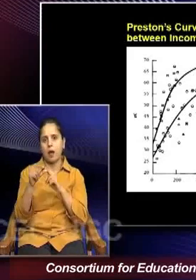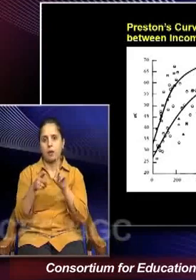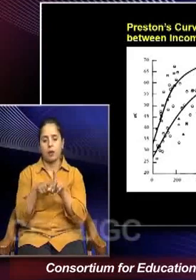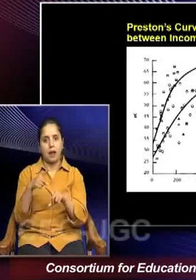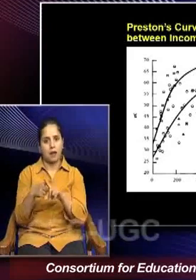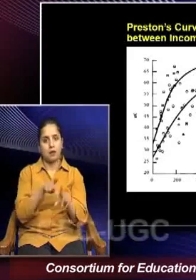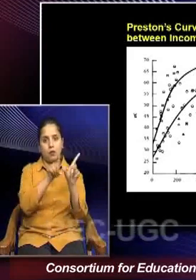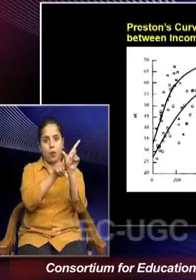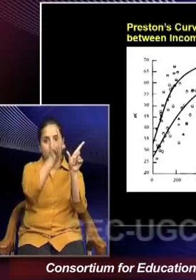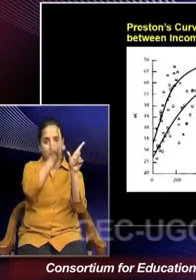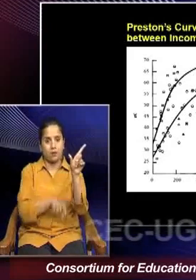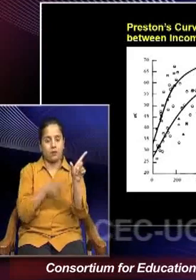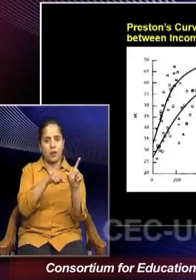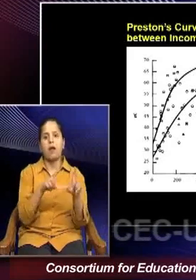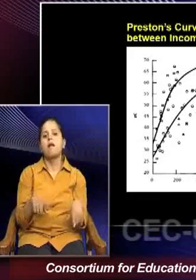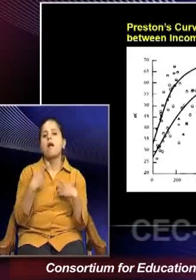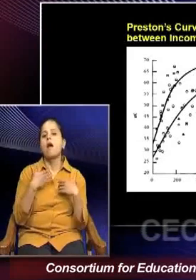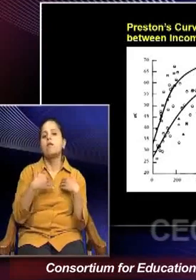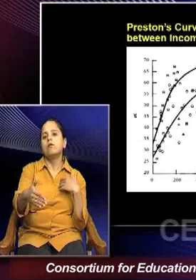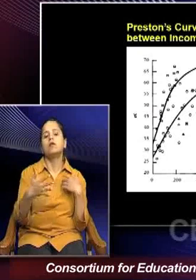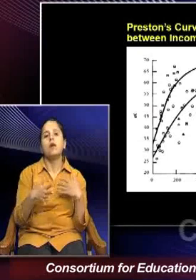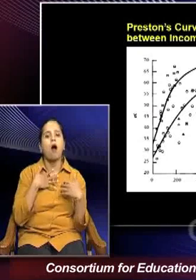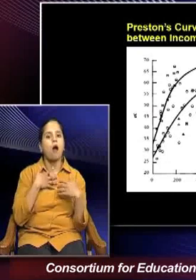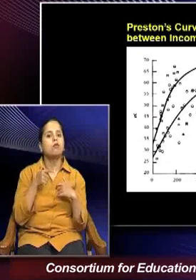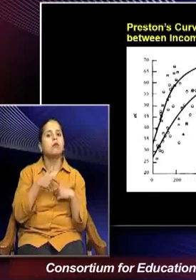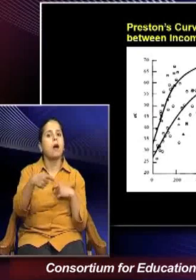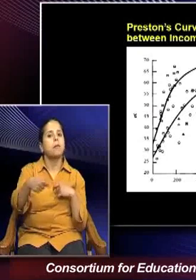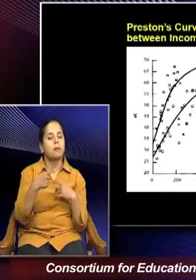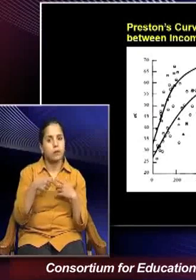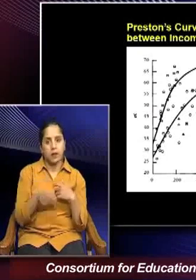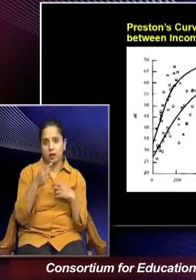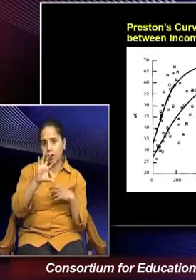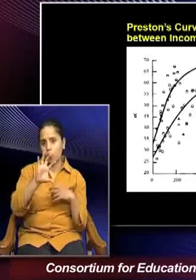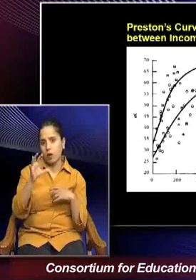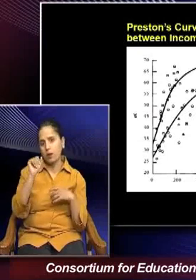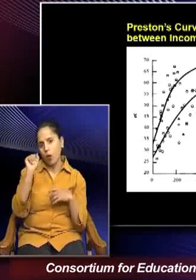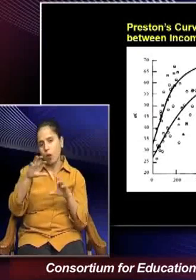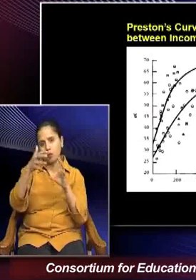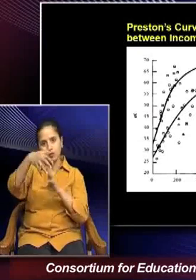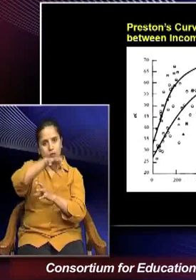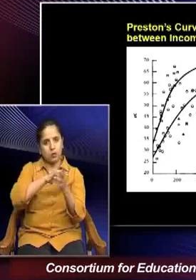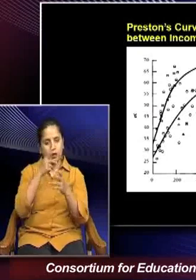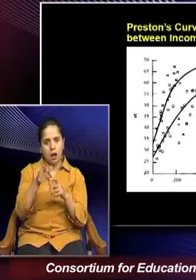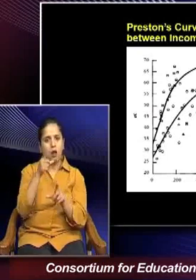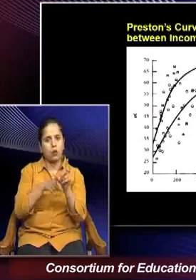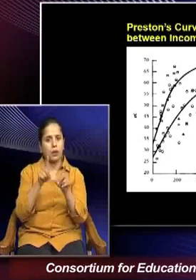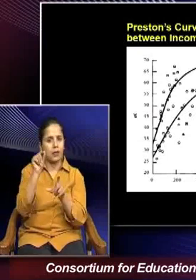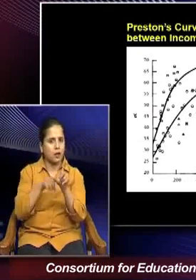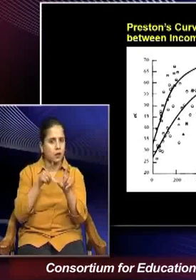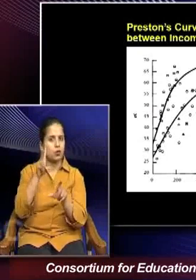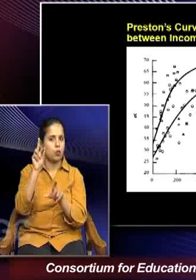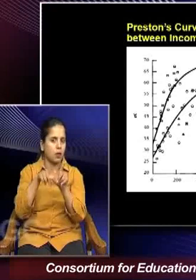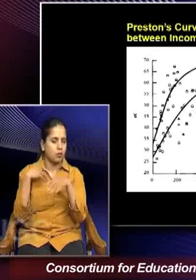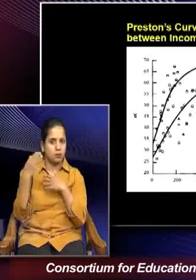the y-axis you have the life expectancy at birth. So these are the countries which have been plotted at different decades. If you